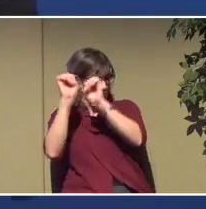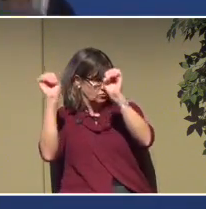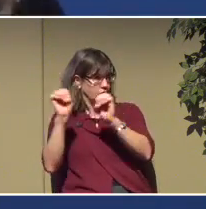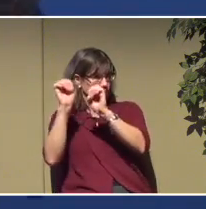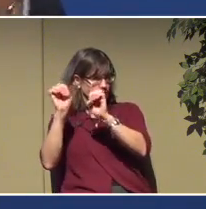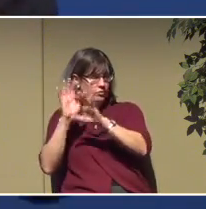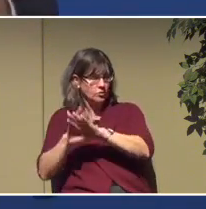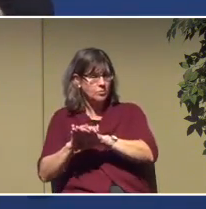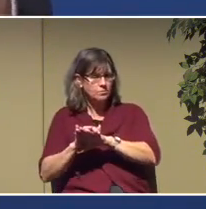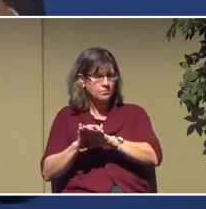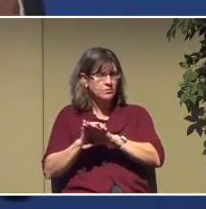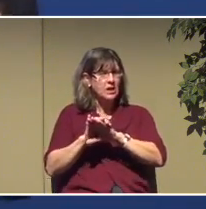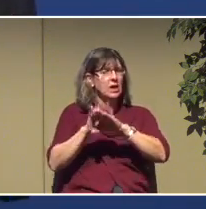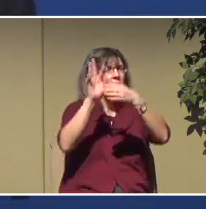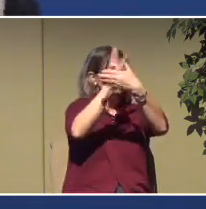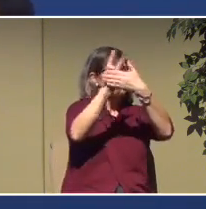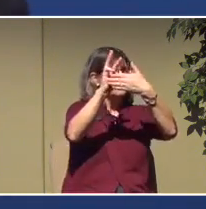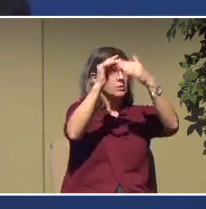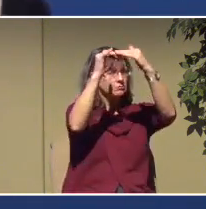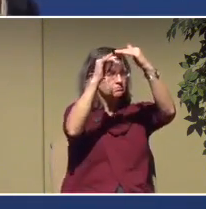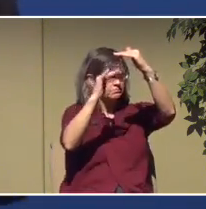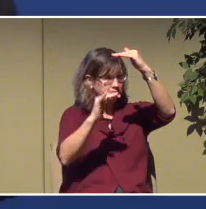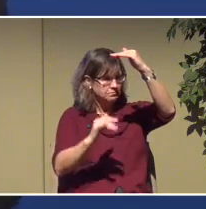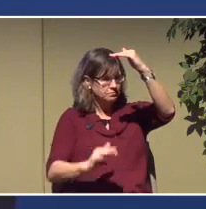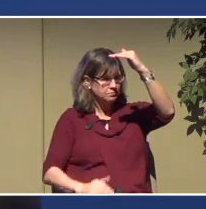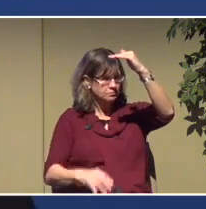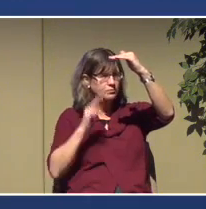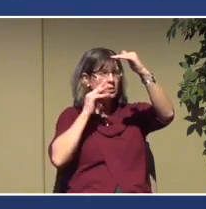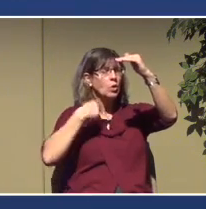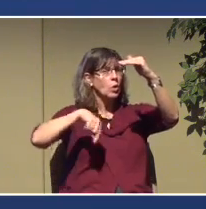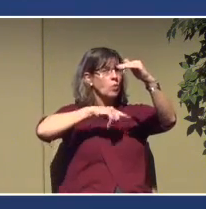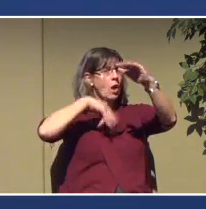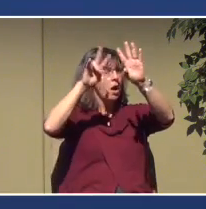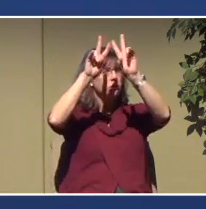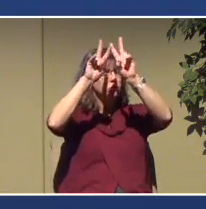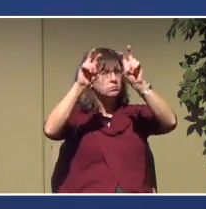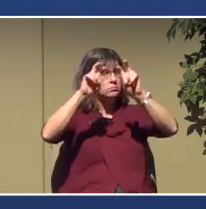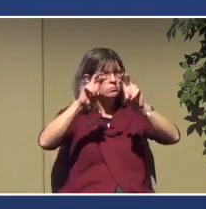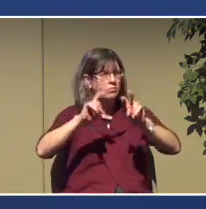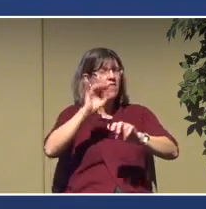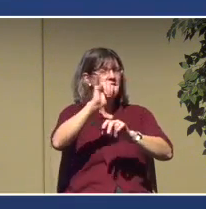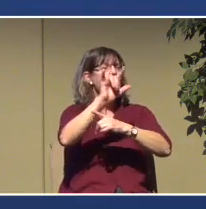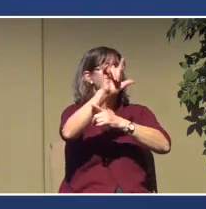happening as Jesus is betrayed here after praying this prayer.